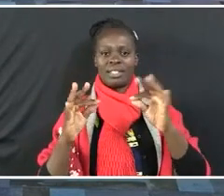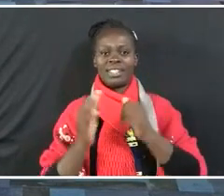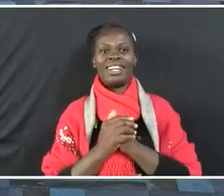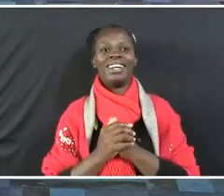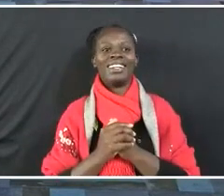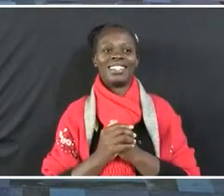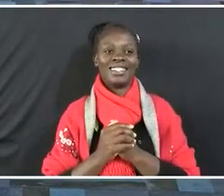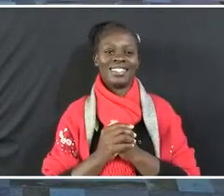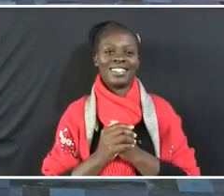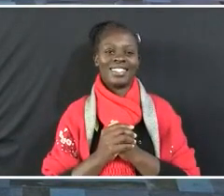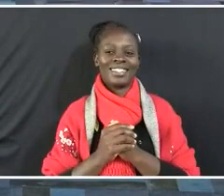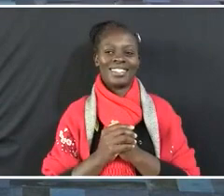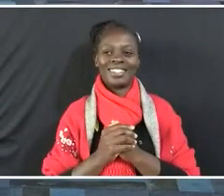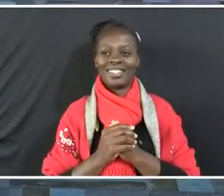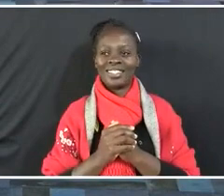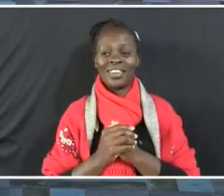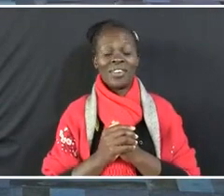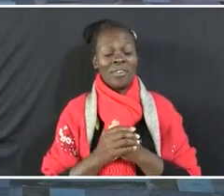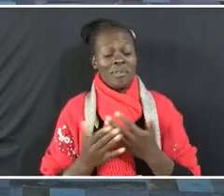Sabbath.